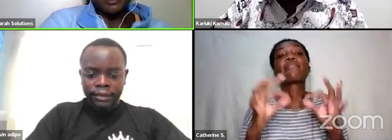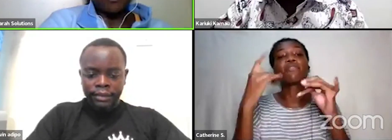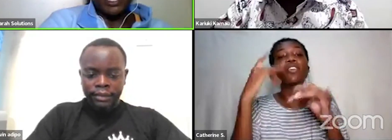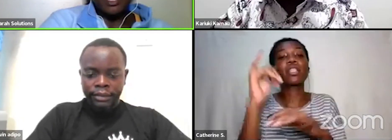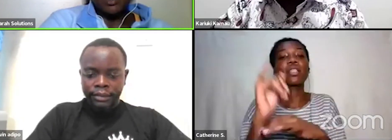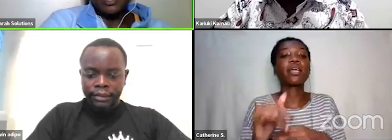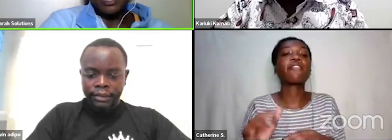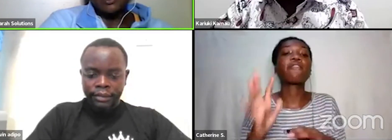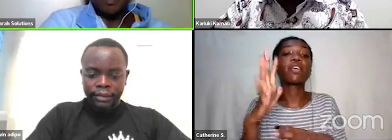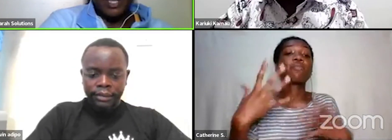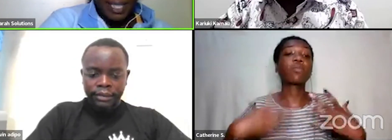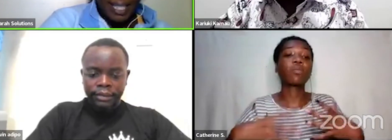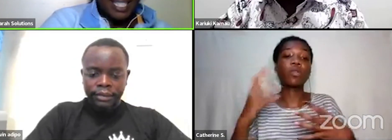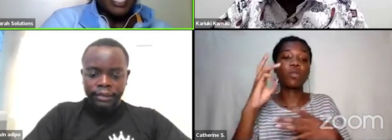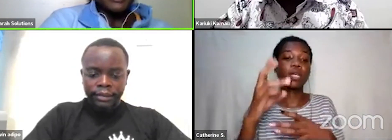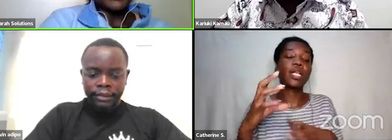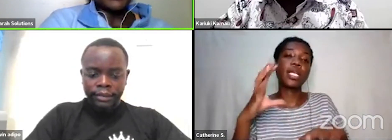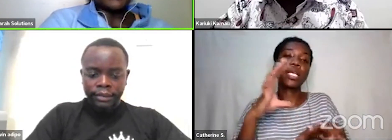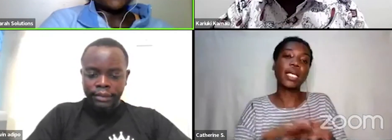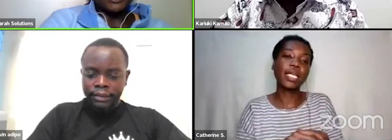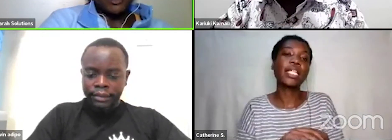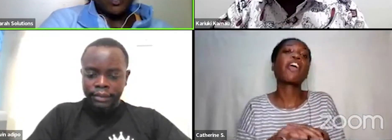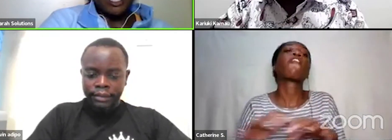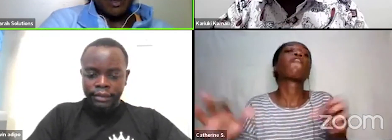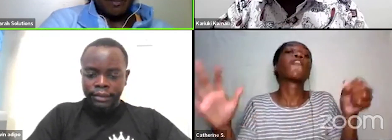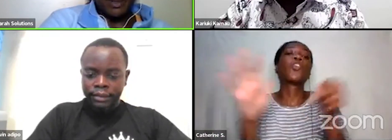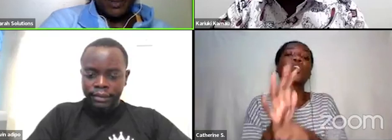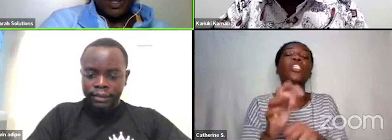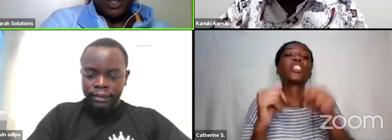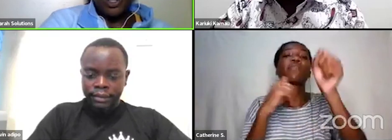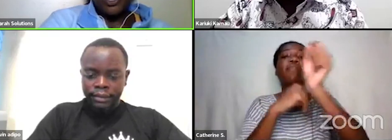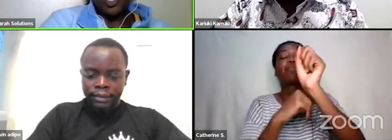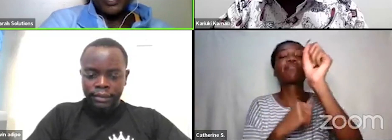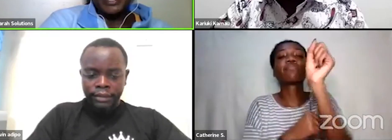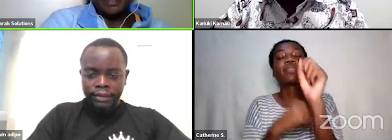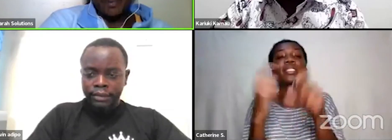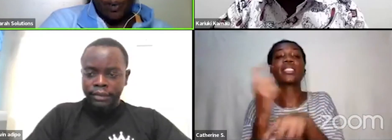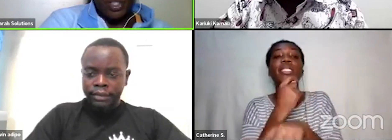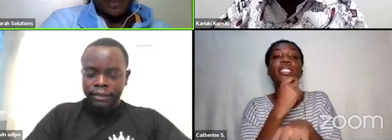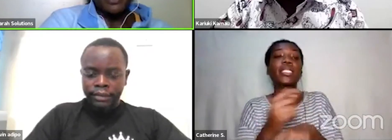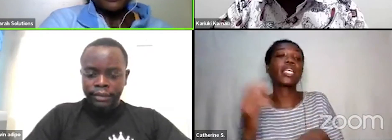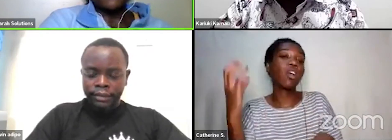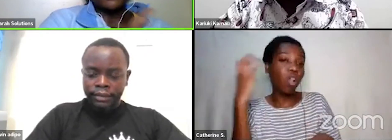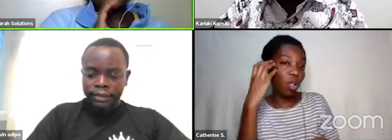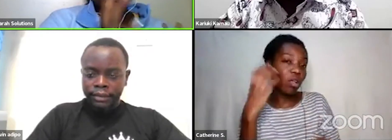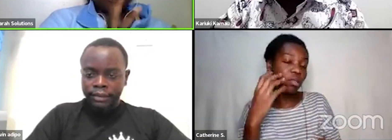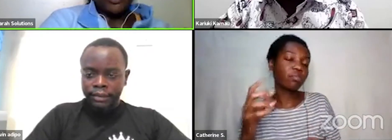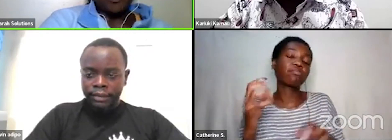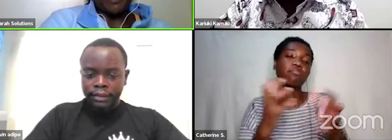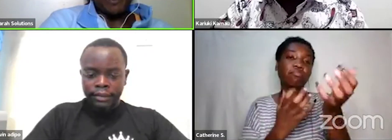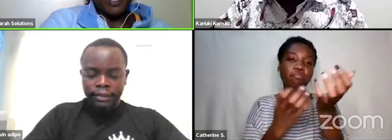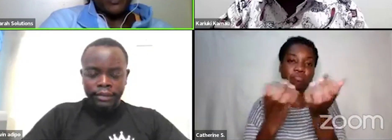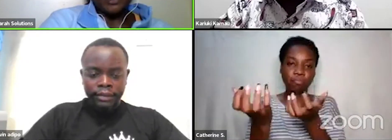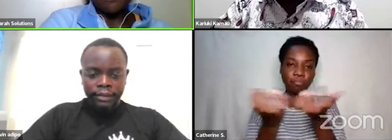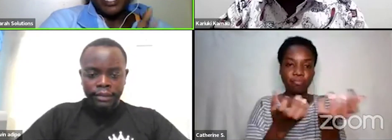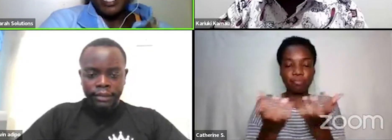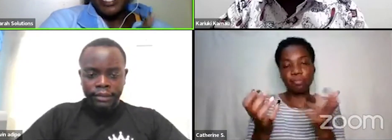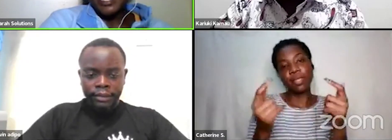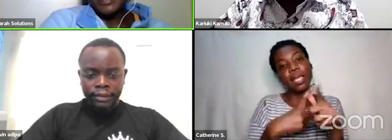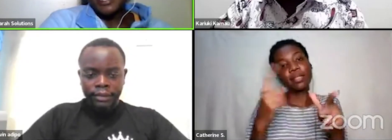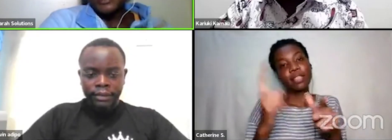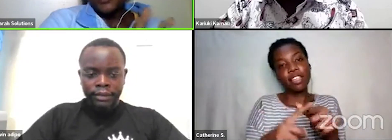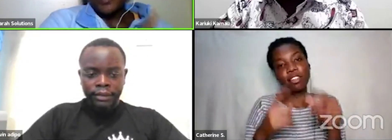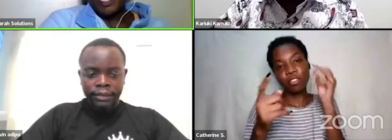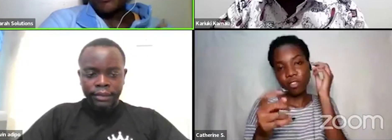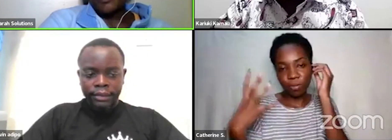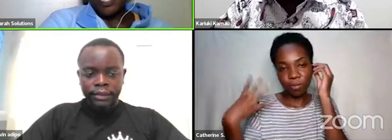get free, fully sponsored training courses by Pathway Solutions on entrepreneurship, so that you can also prepare yourself. Like